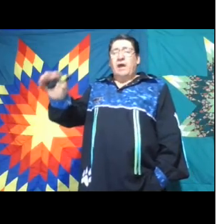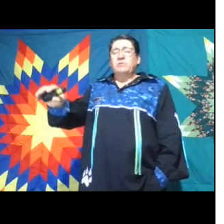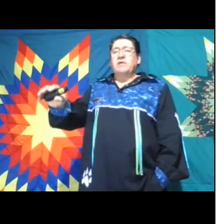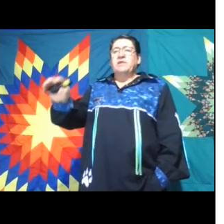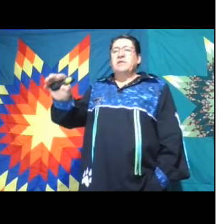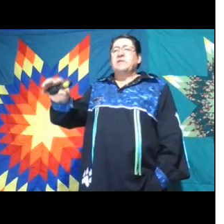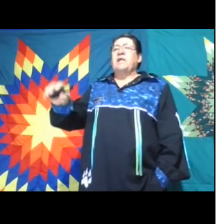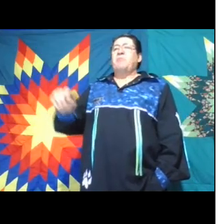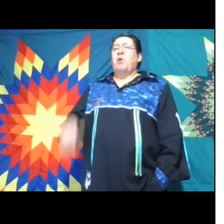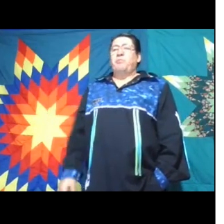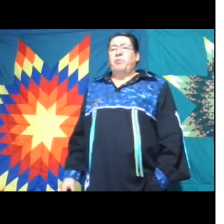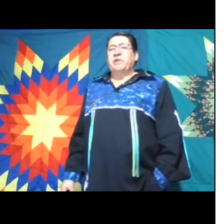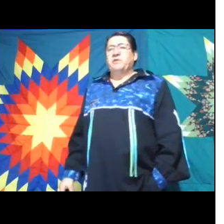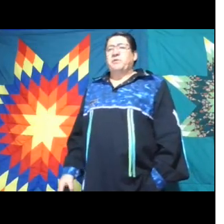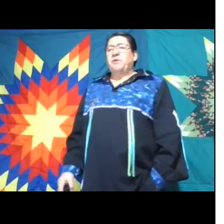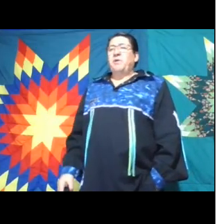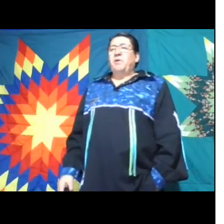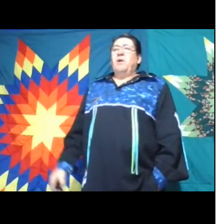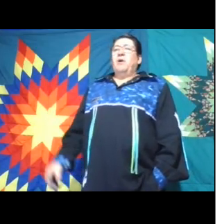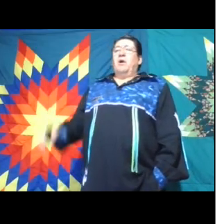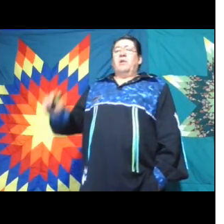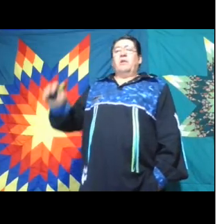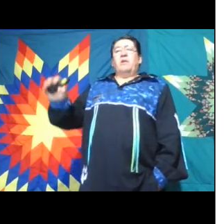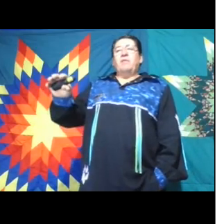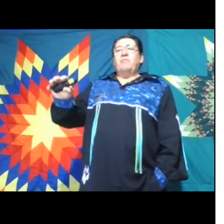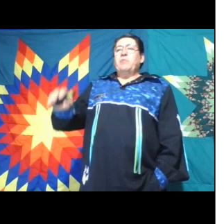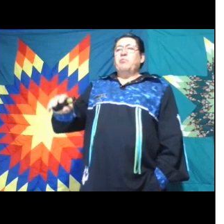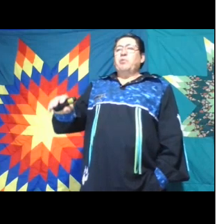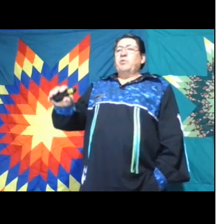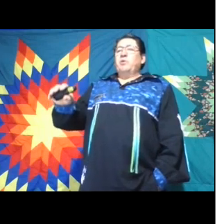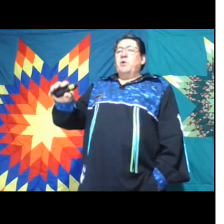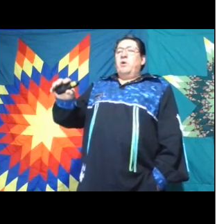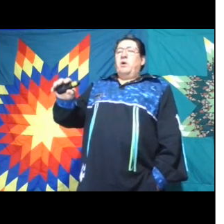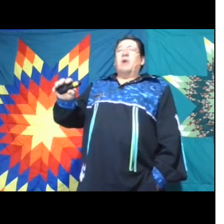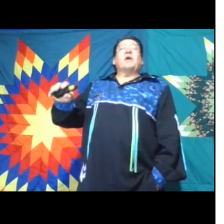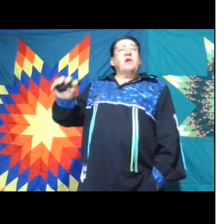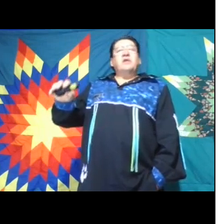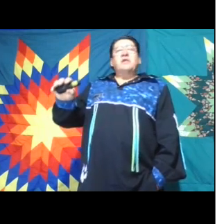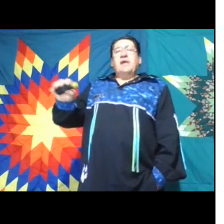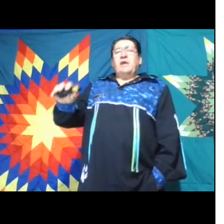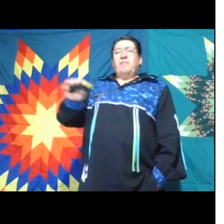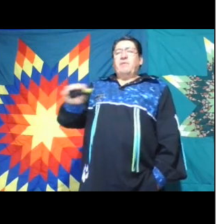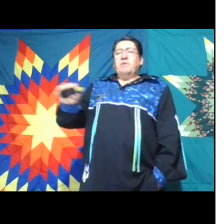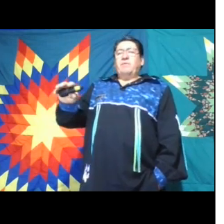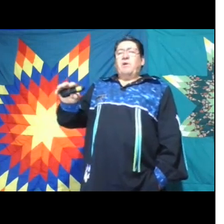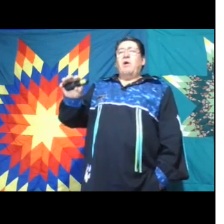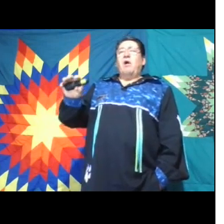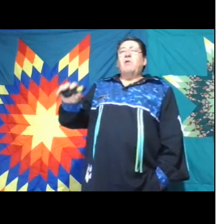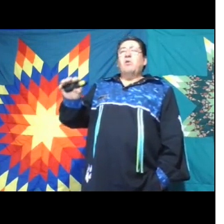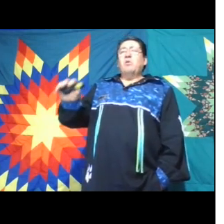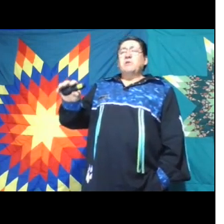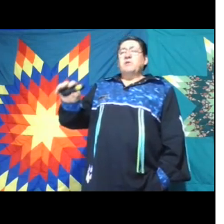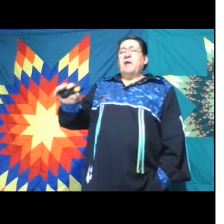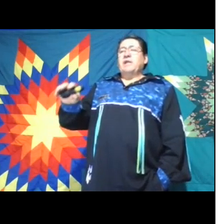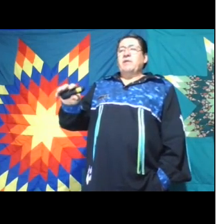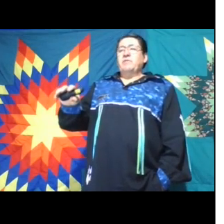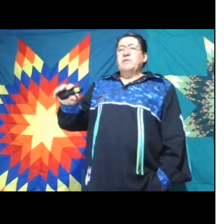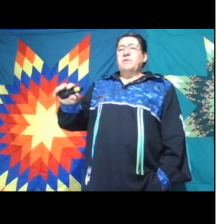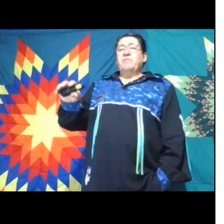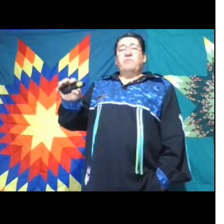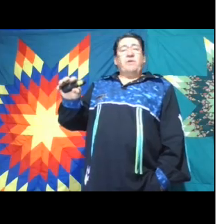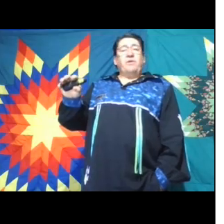world housing, just like that bottom picture. A lot of people, not to say, first of all homes are like